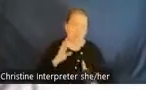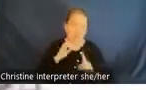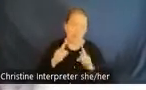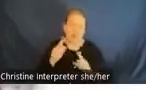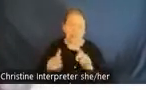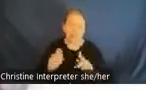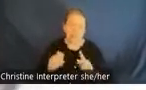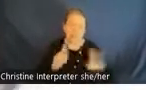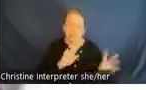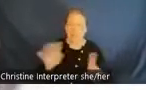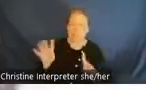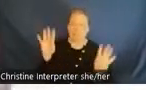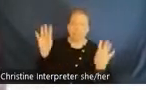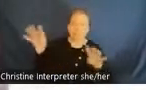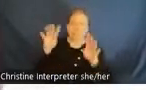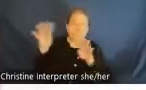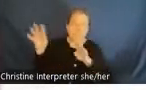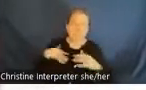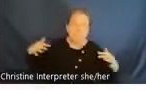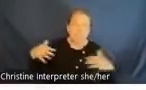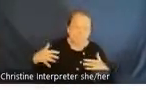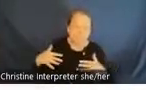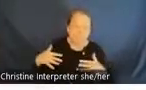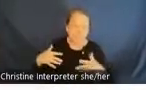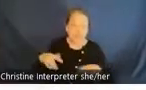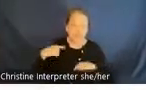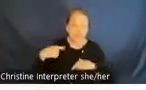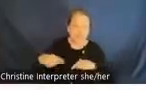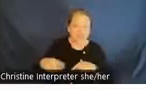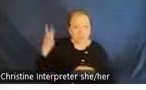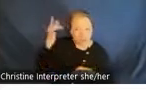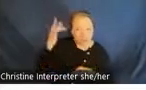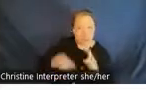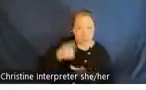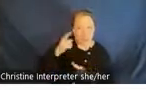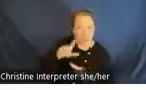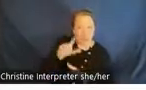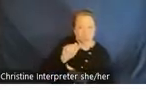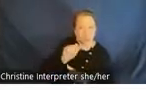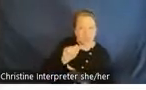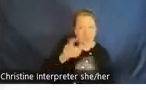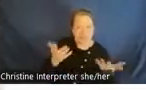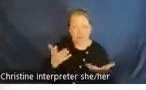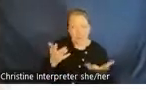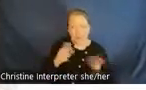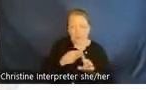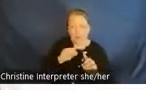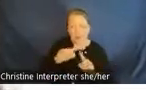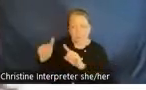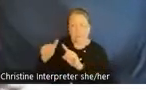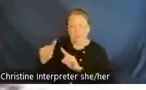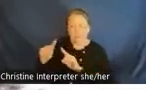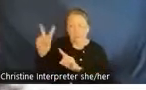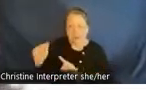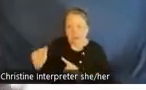of afraid and kind of nervous. Like I said, I'm from Louisiana, so it's a very different setting for me.